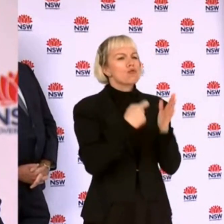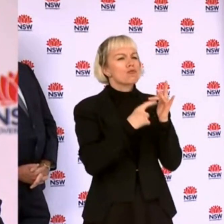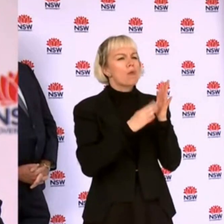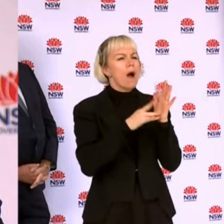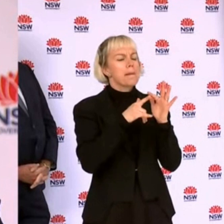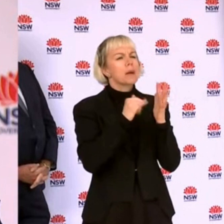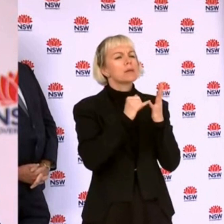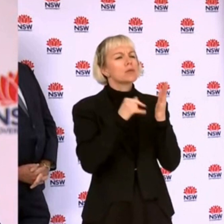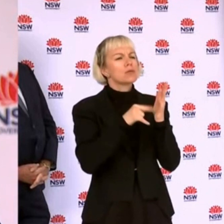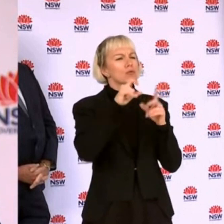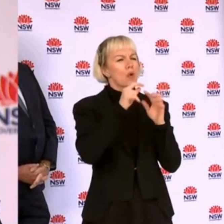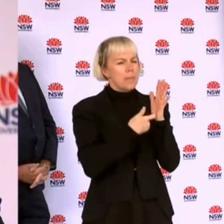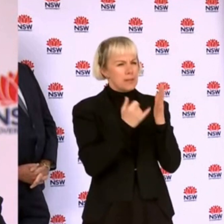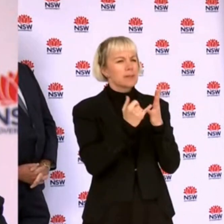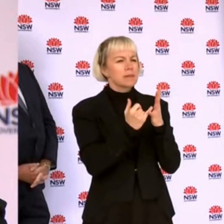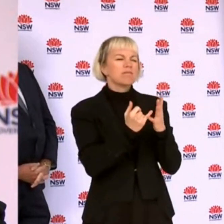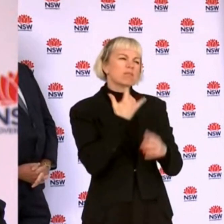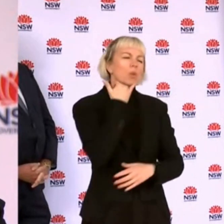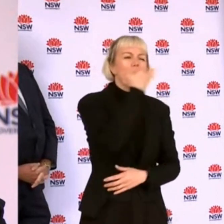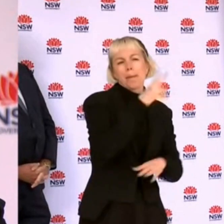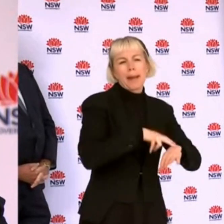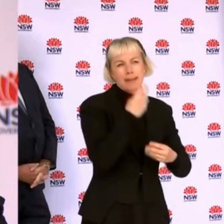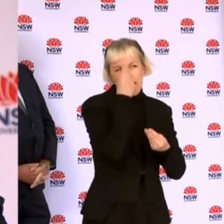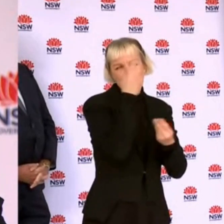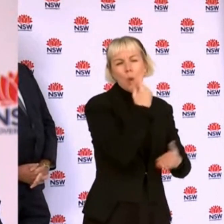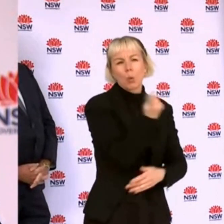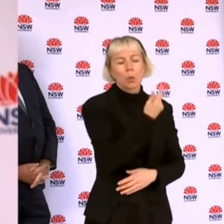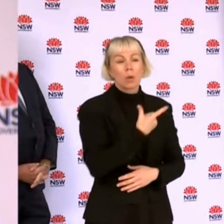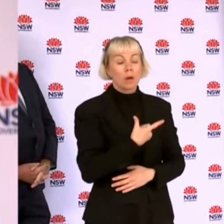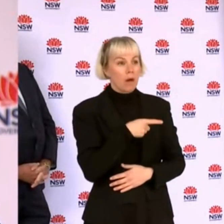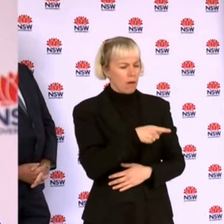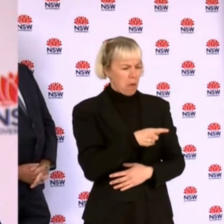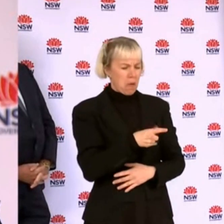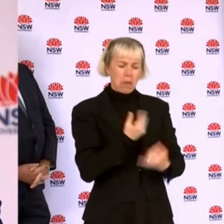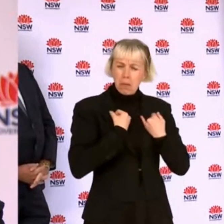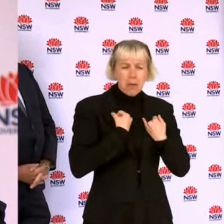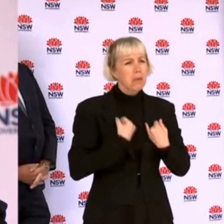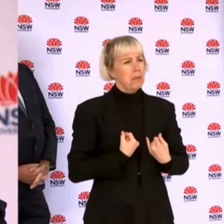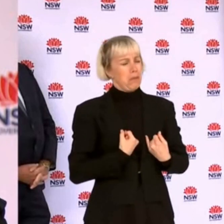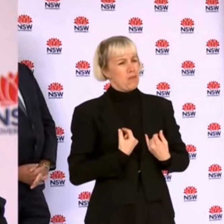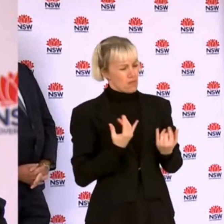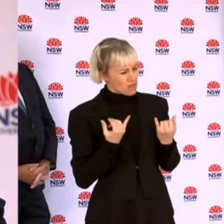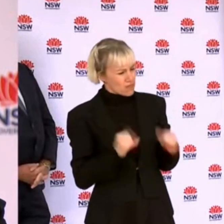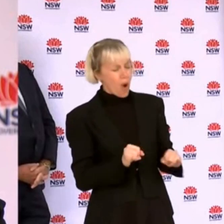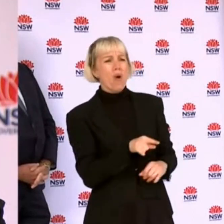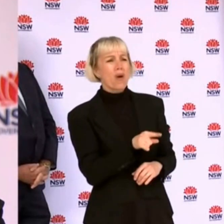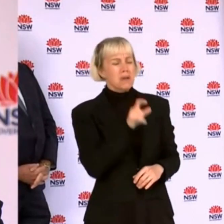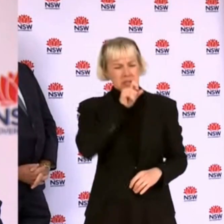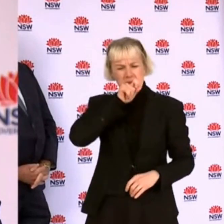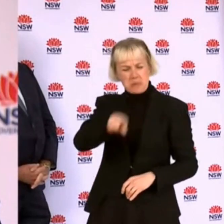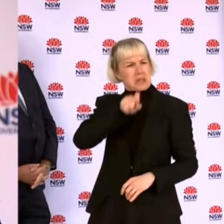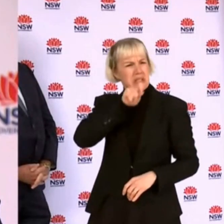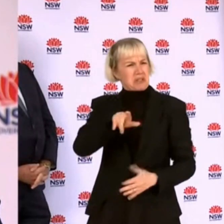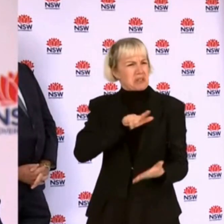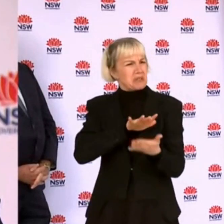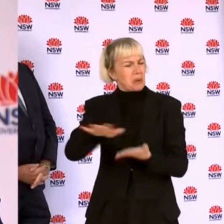behaviour is just disgusting. It's not called for. These are difficult times. If people have an issue that they